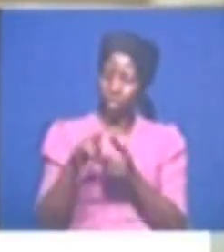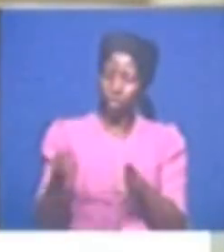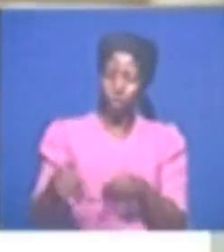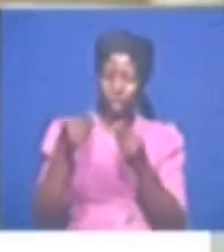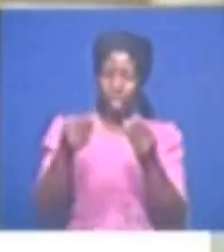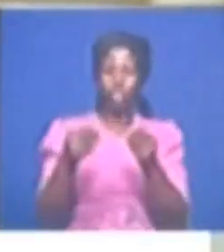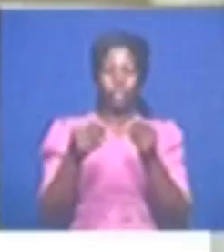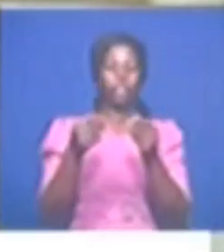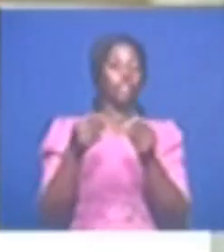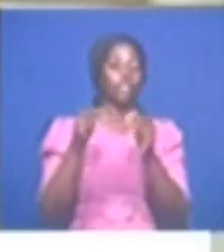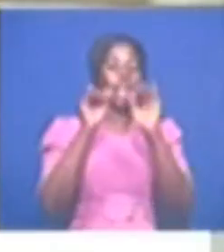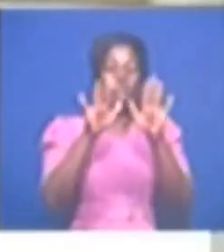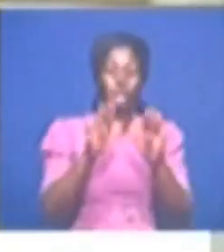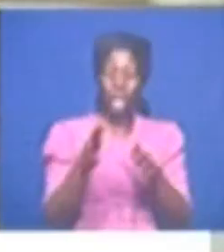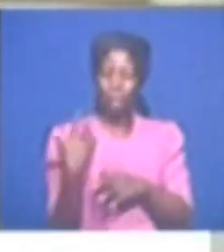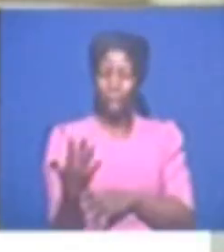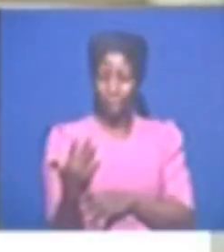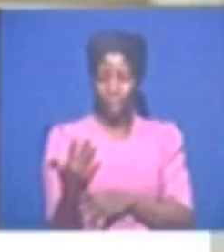necessary documents,